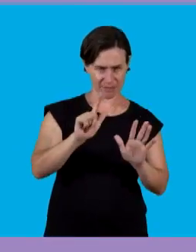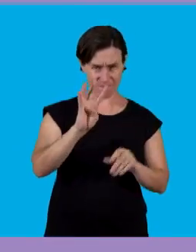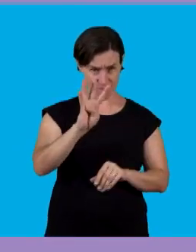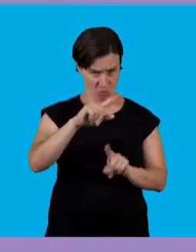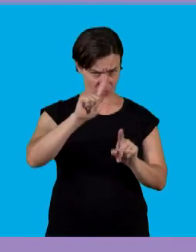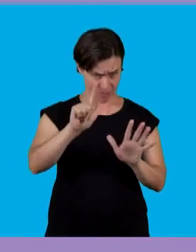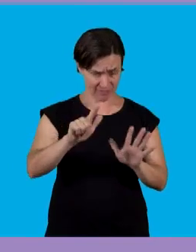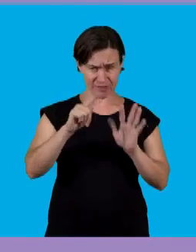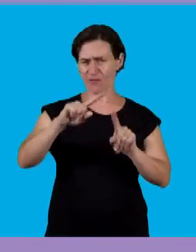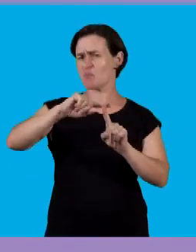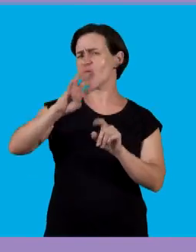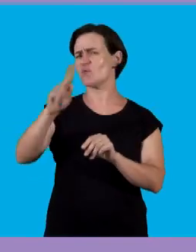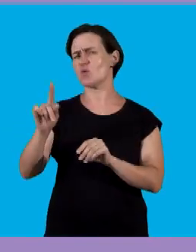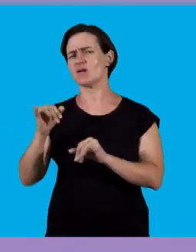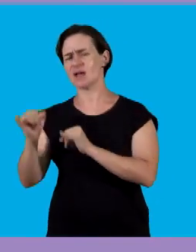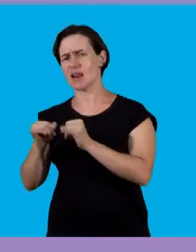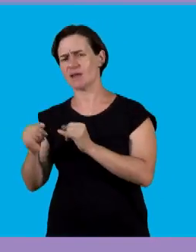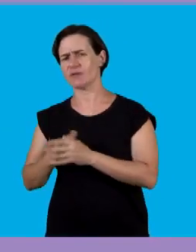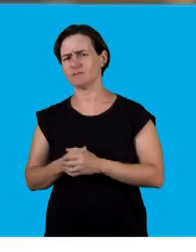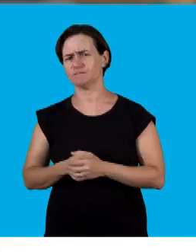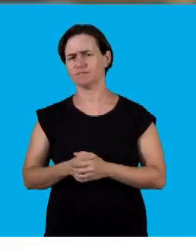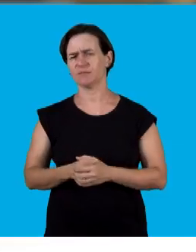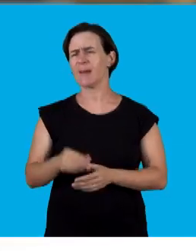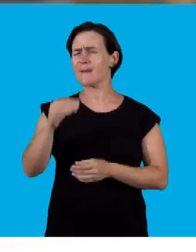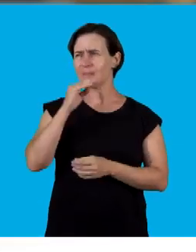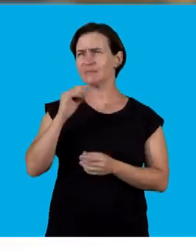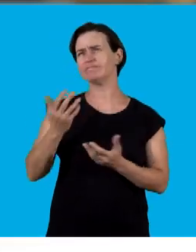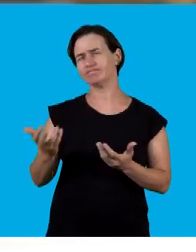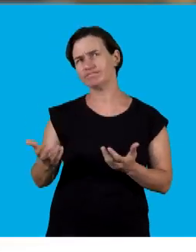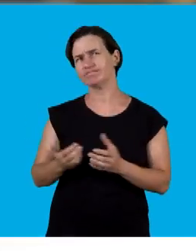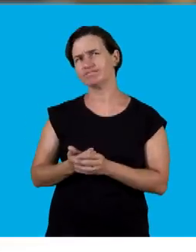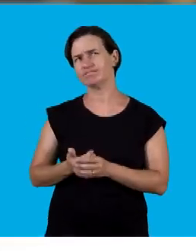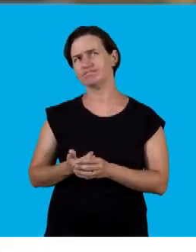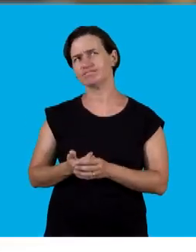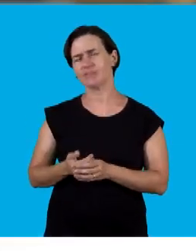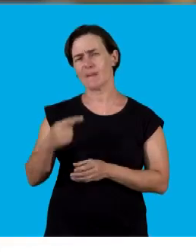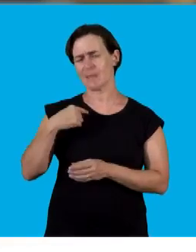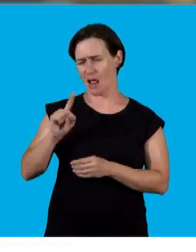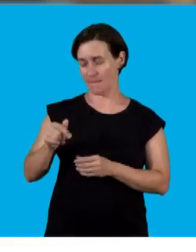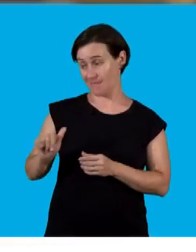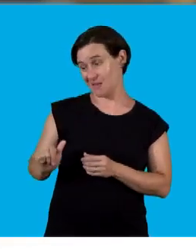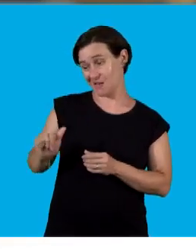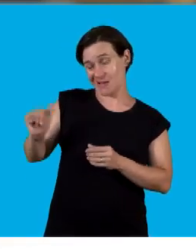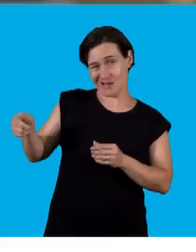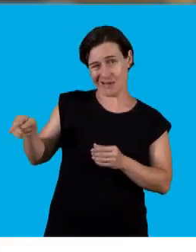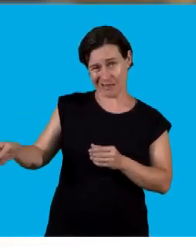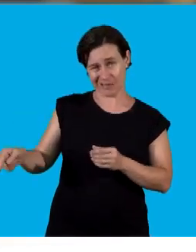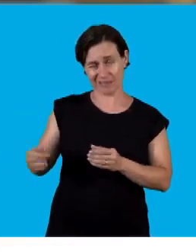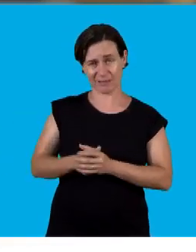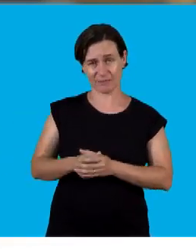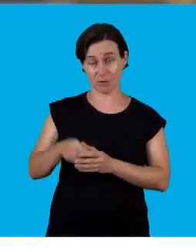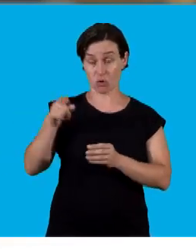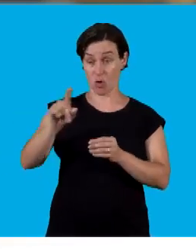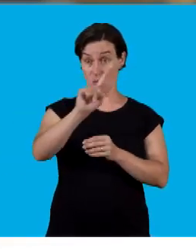we conclude here? We can conclude that if we need to get to the 4th value, or where 4 was